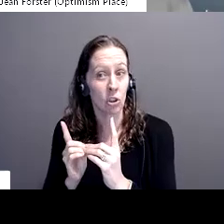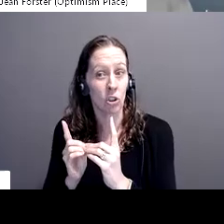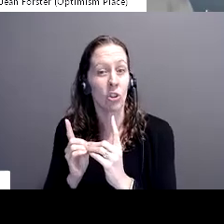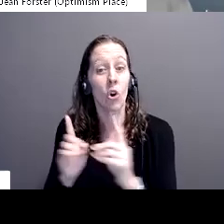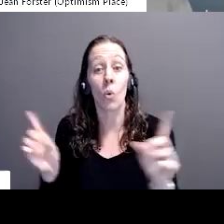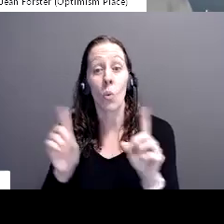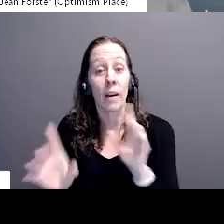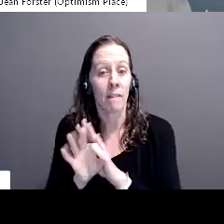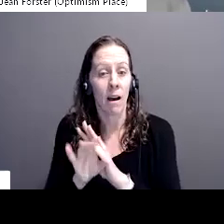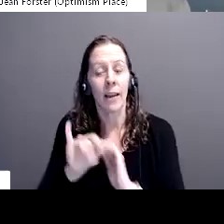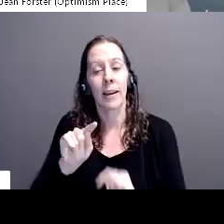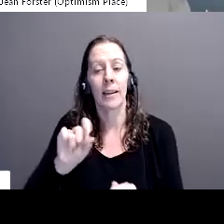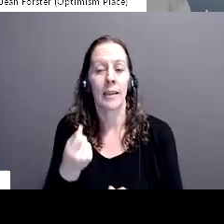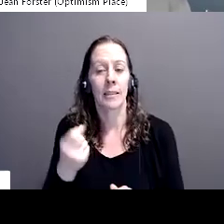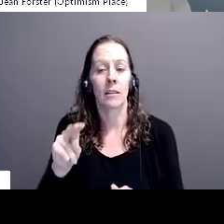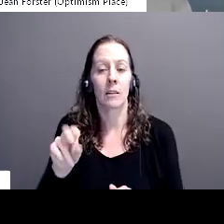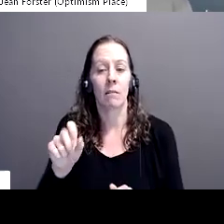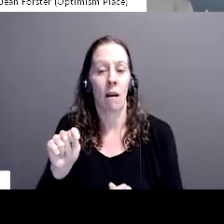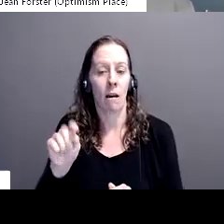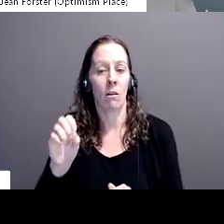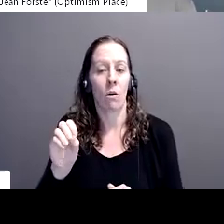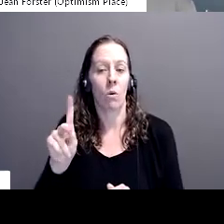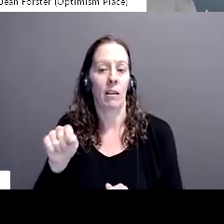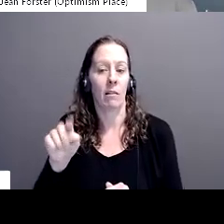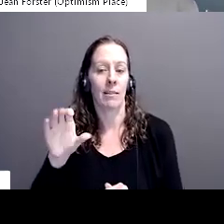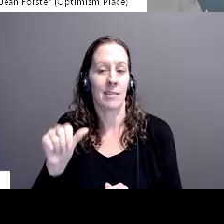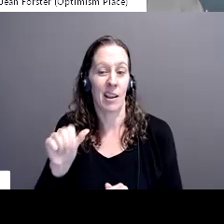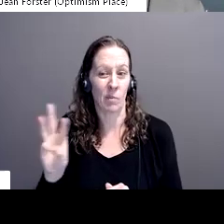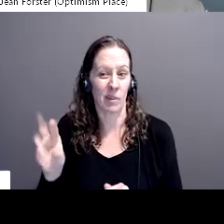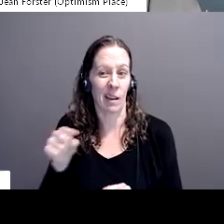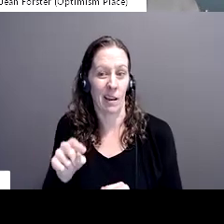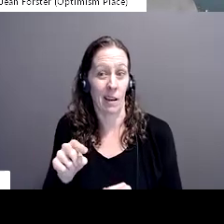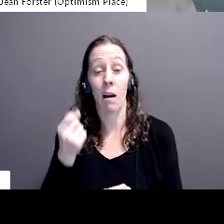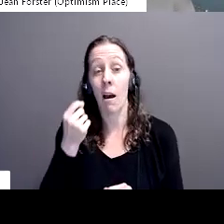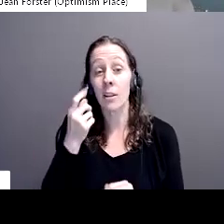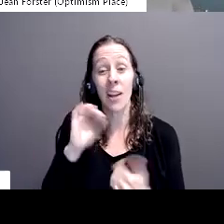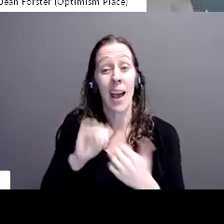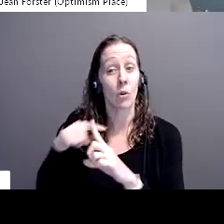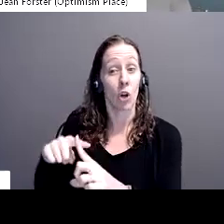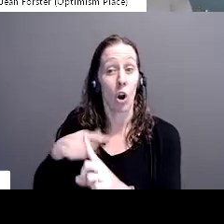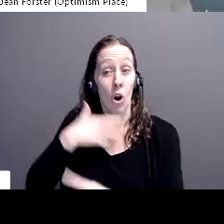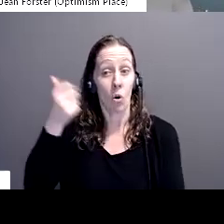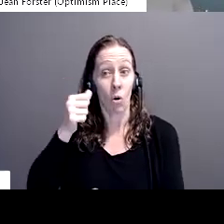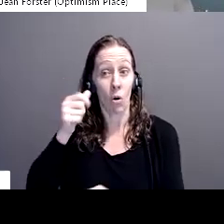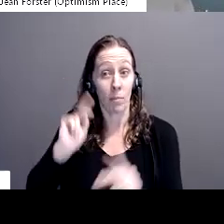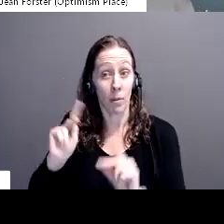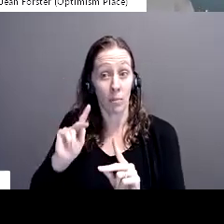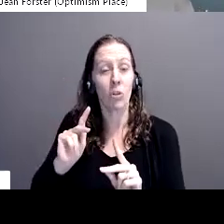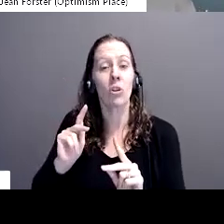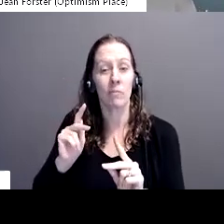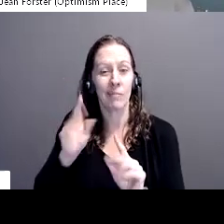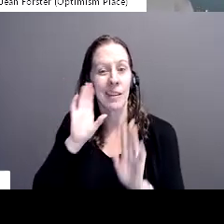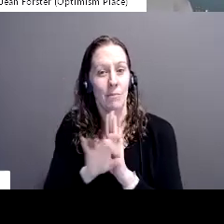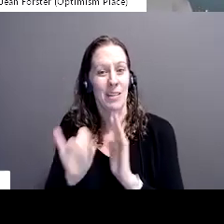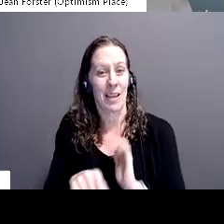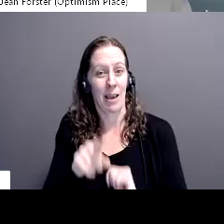itsnotok.ca website. You can find it all there. But to target older people, we had images like this